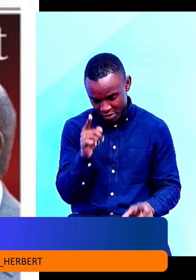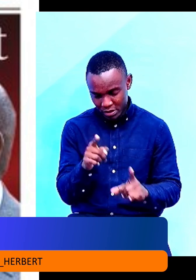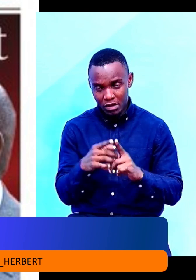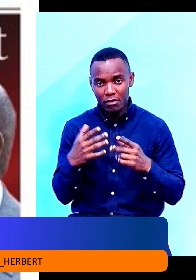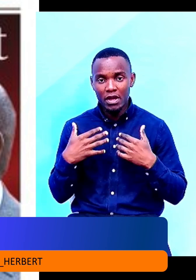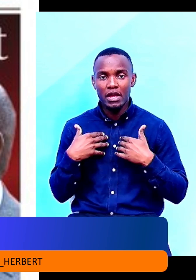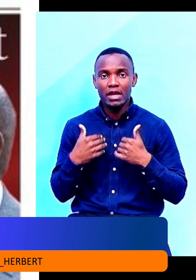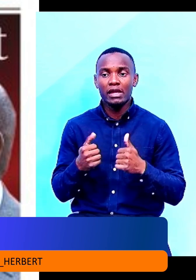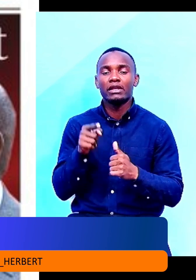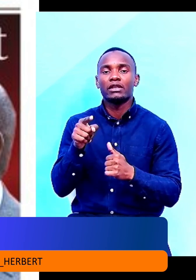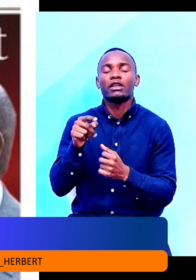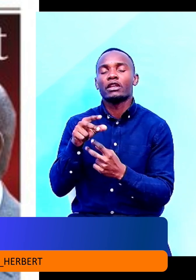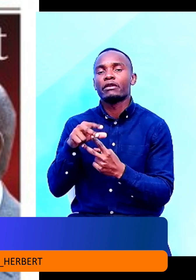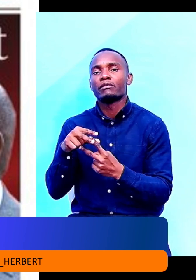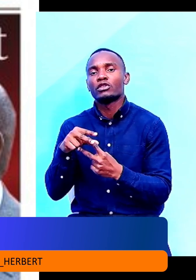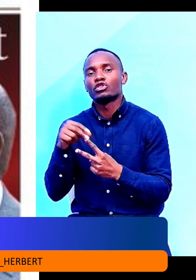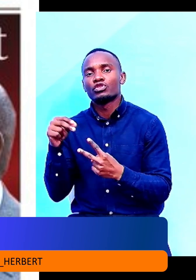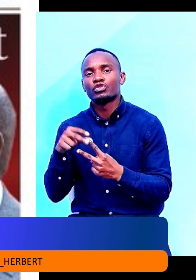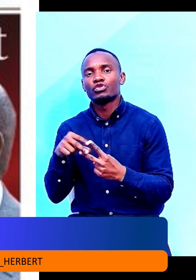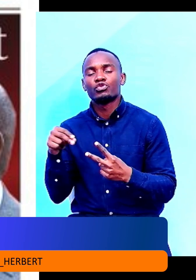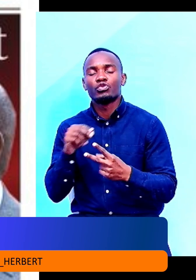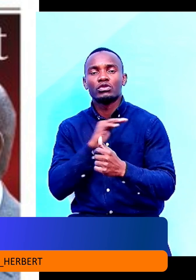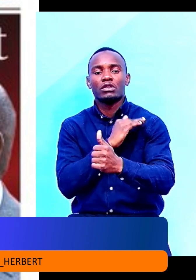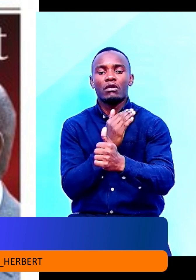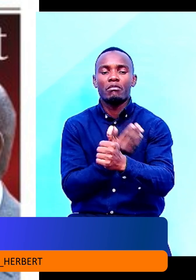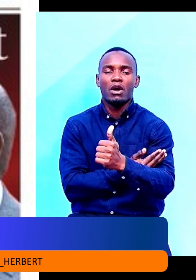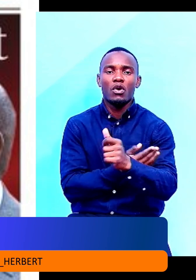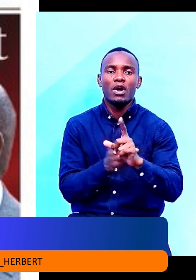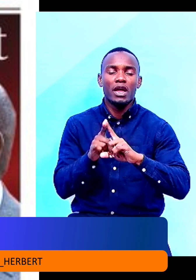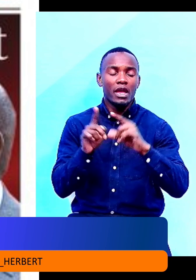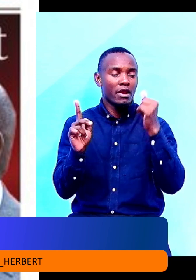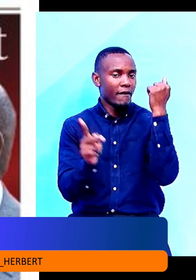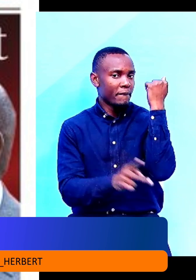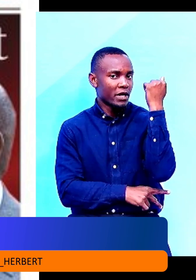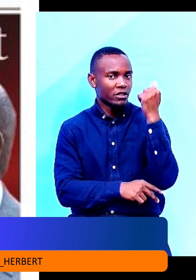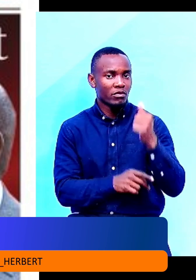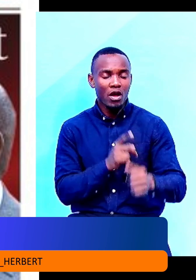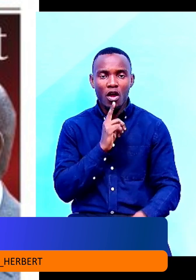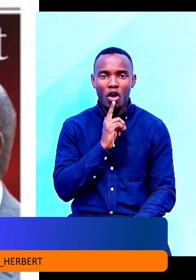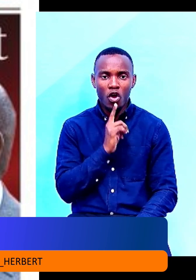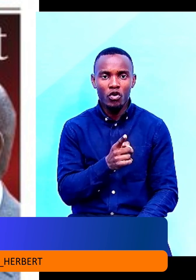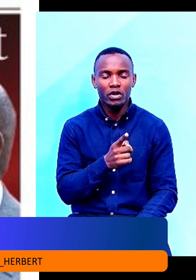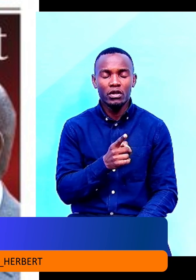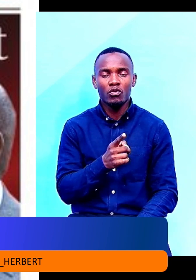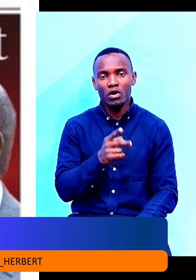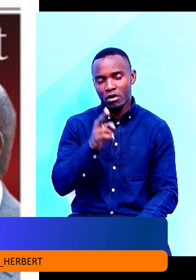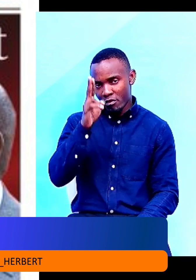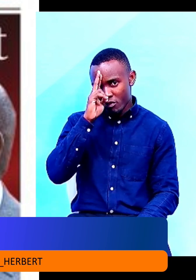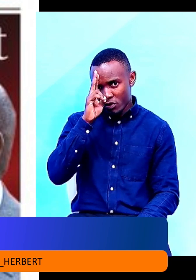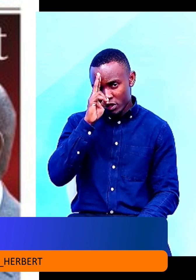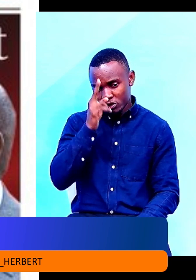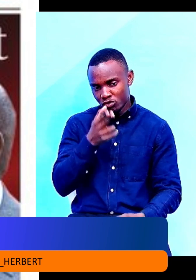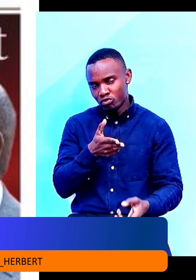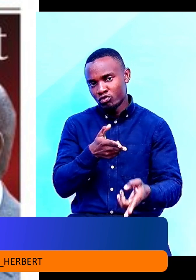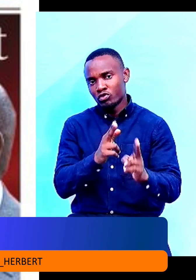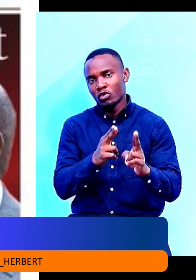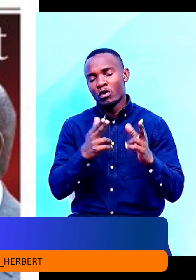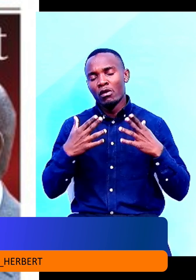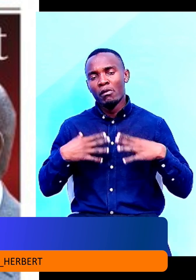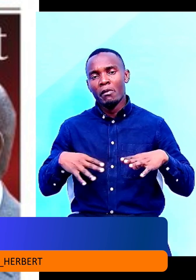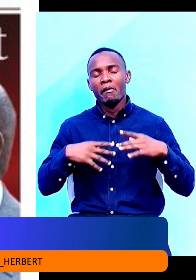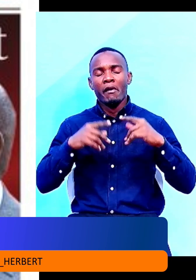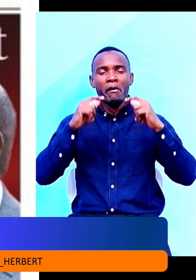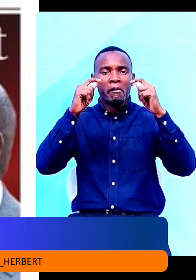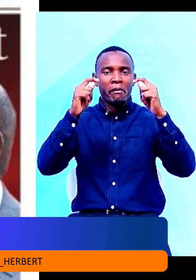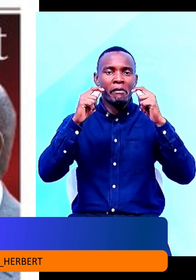chose power and punishment, ordering police to shoot rioters. That is a story that you'll find on page 4